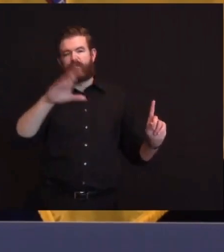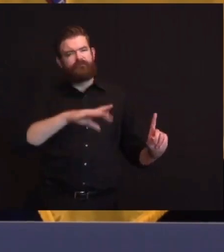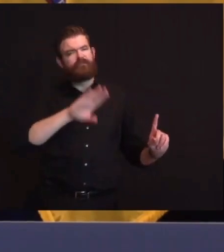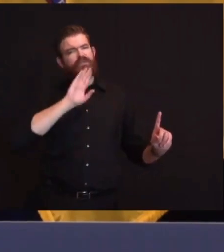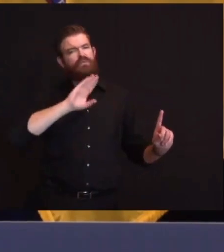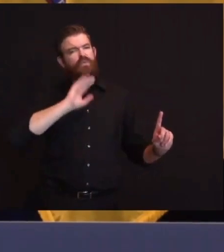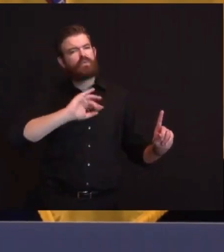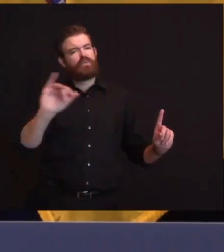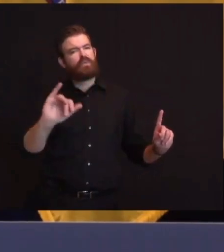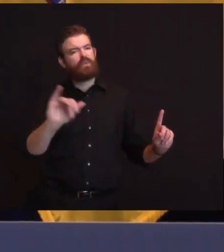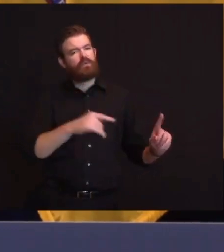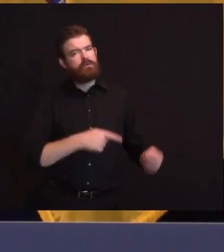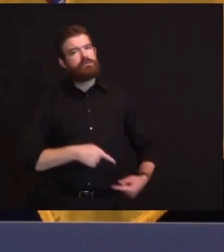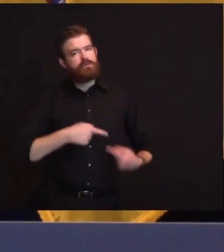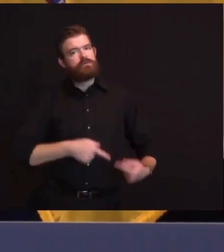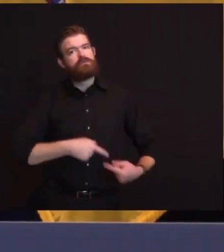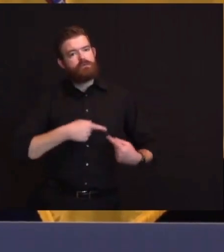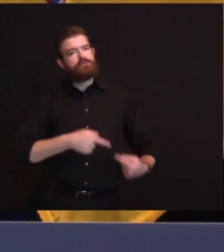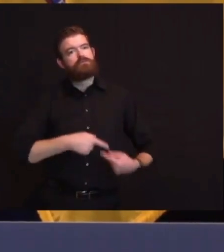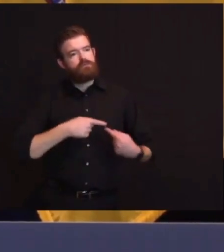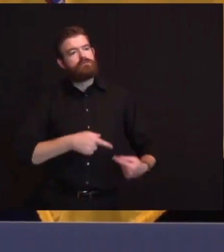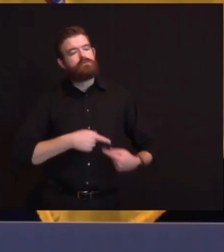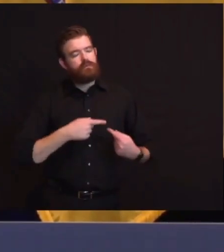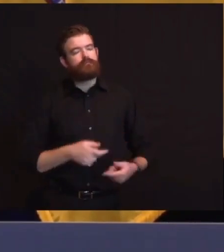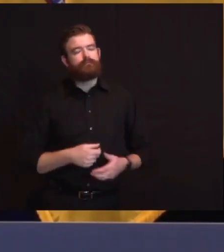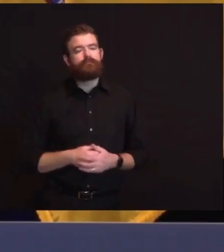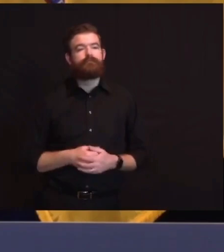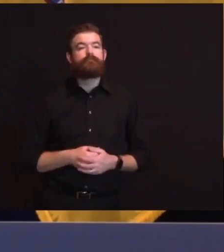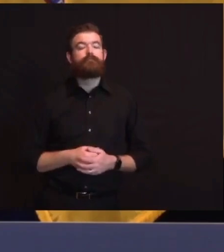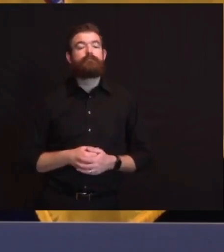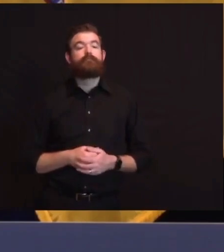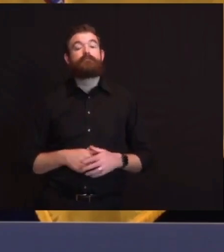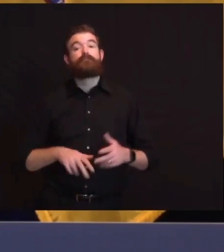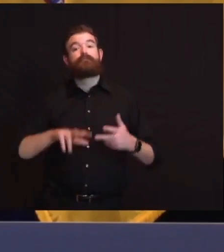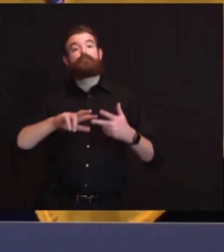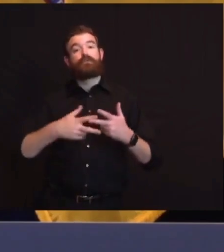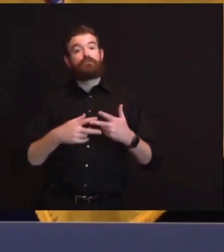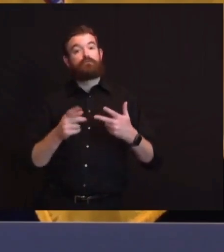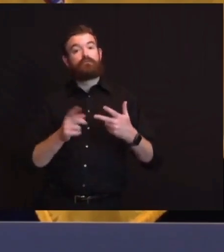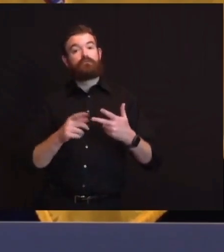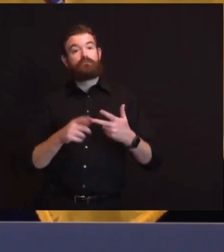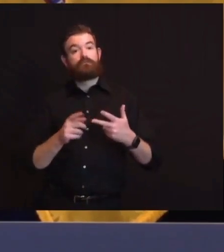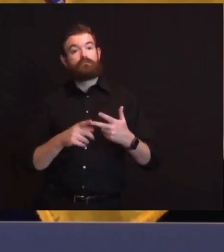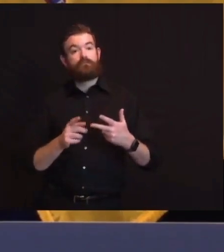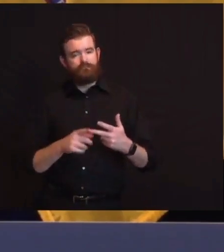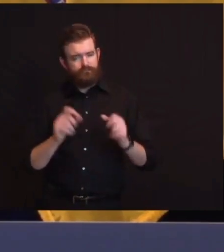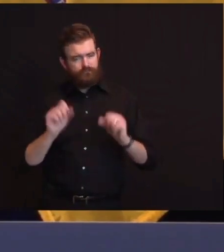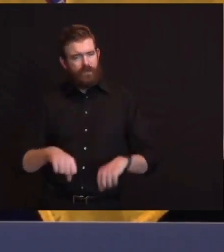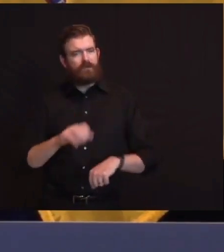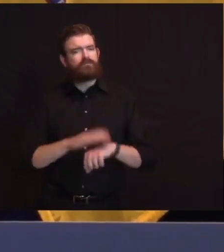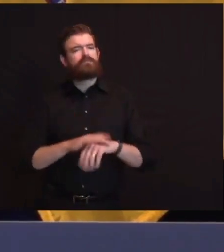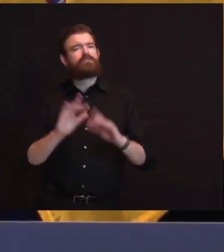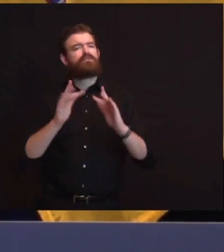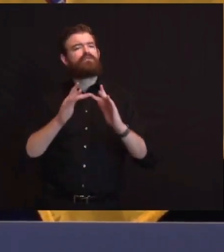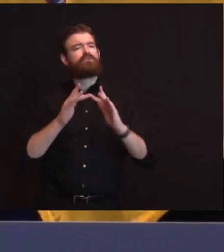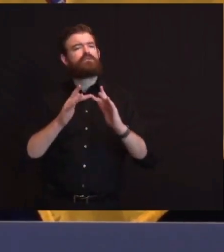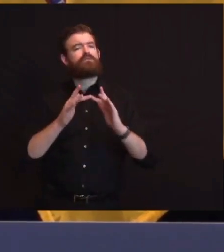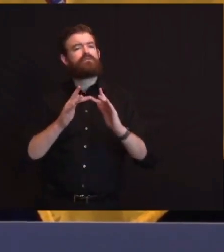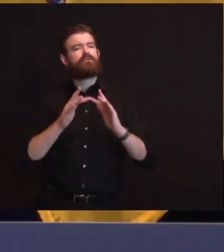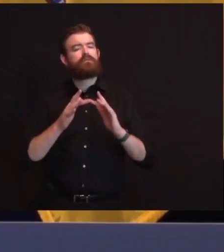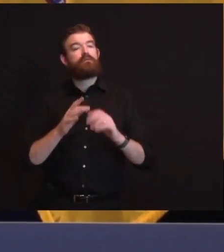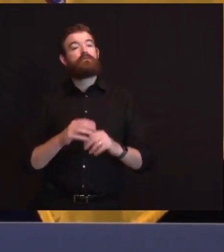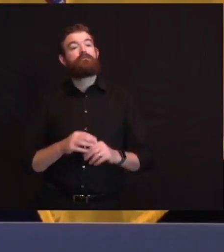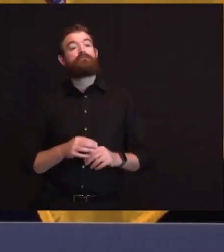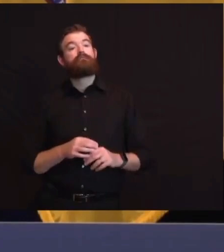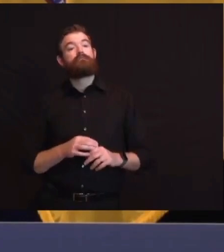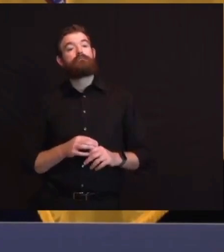as best they can. Thirdly, you can go online and do a lot of business that you don't need to show up for to do